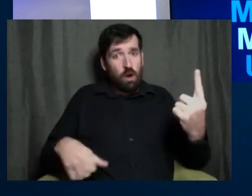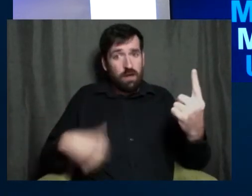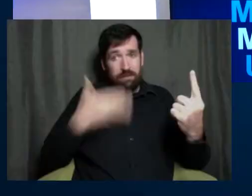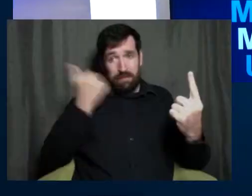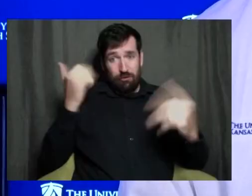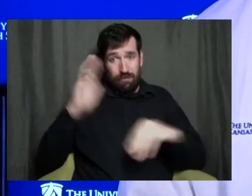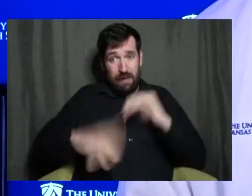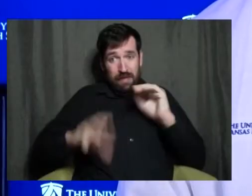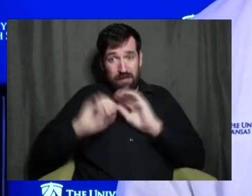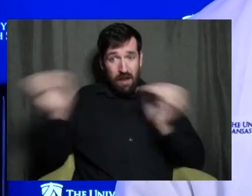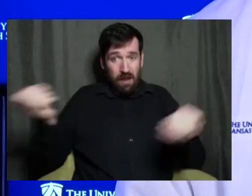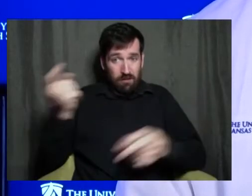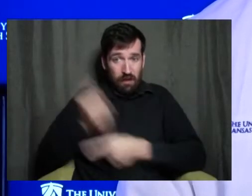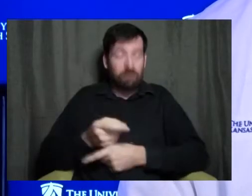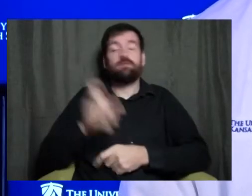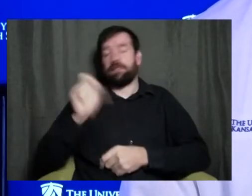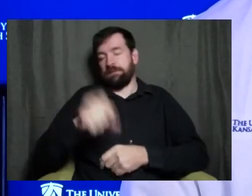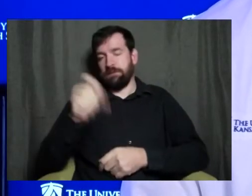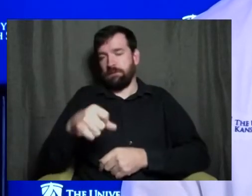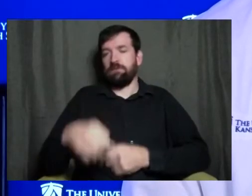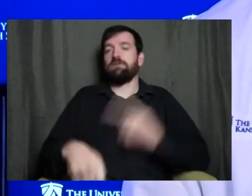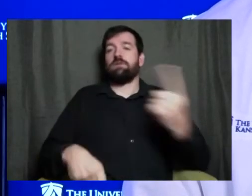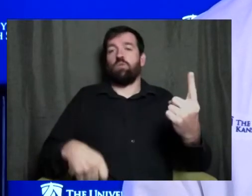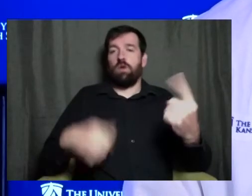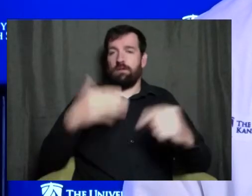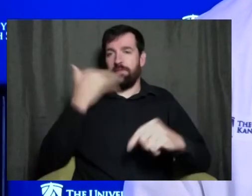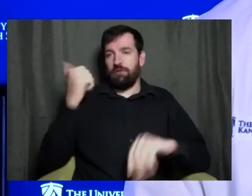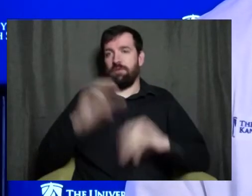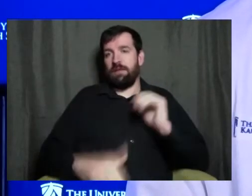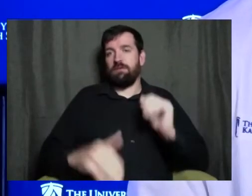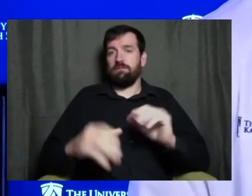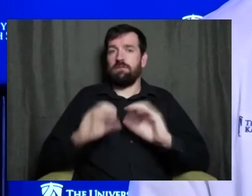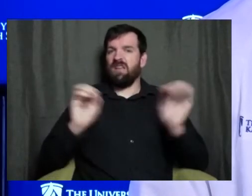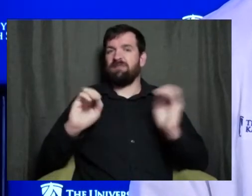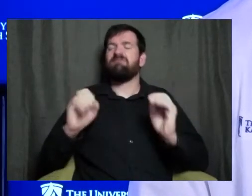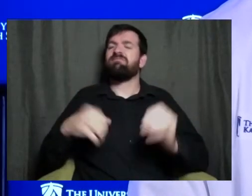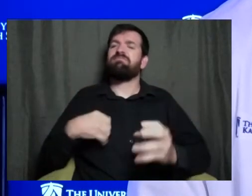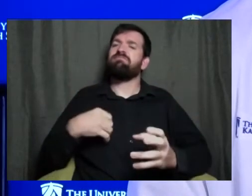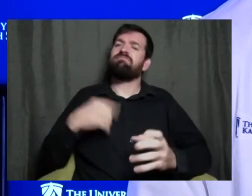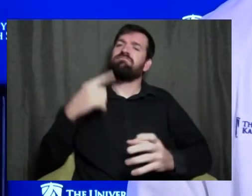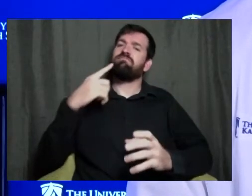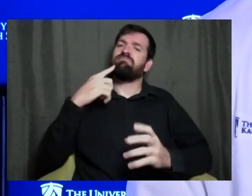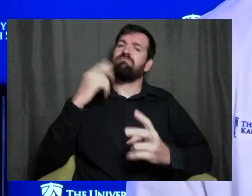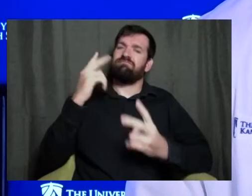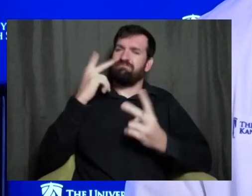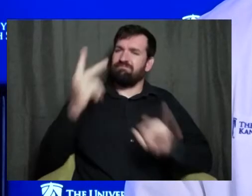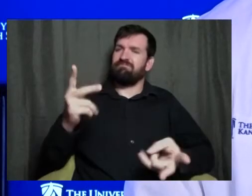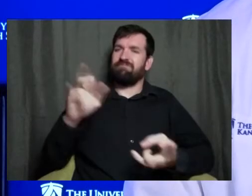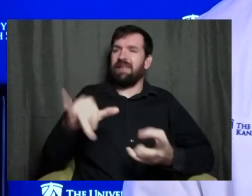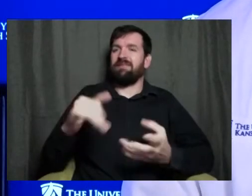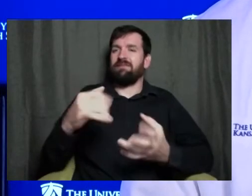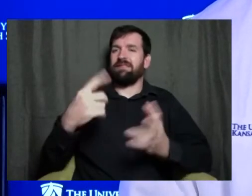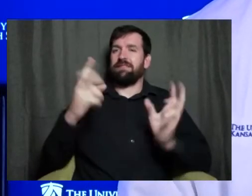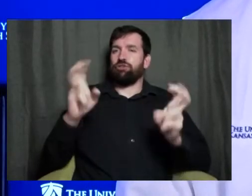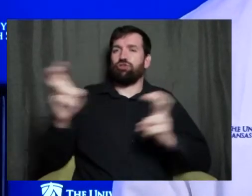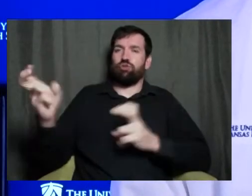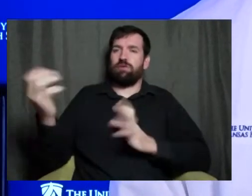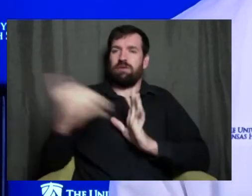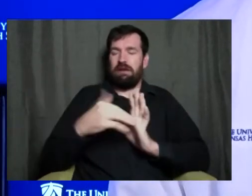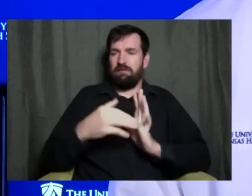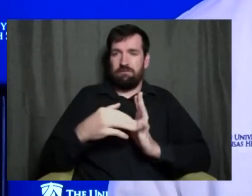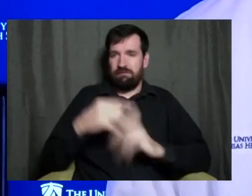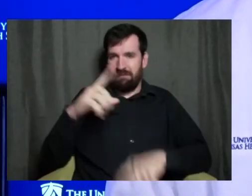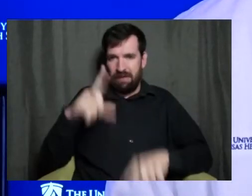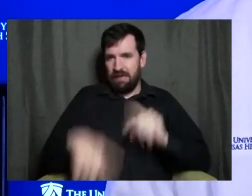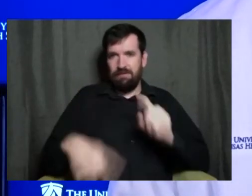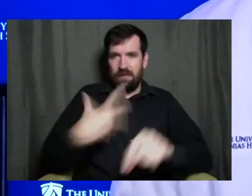right? Absolutely, one is better than none. I would really revisit that issue of not being able to get this vaccine, or